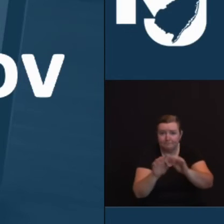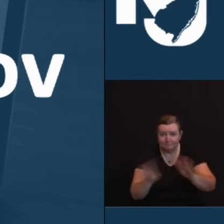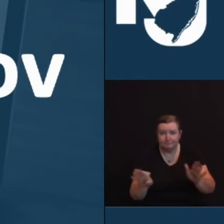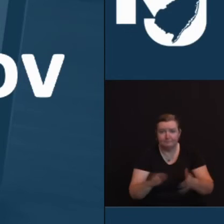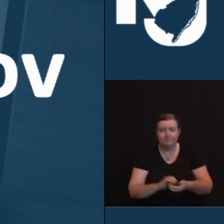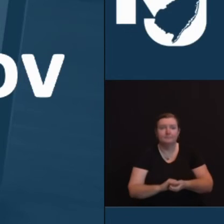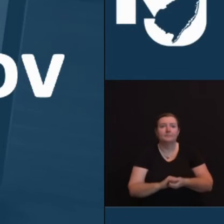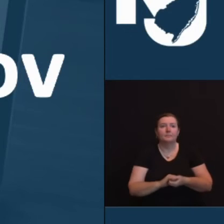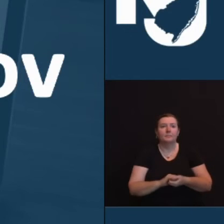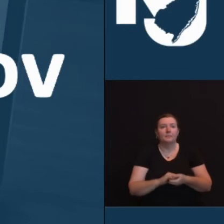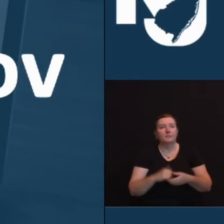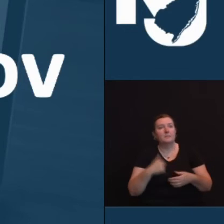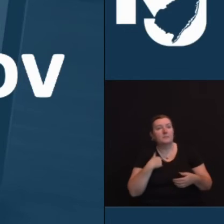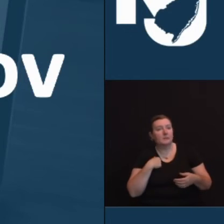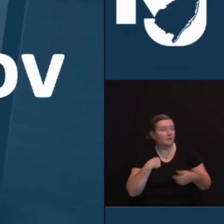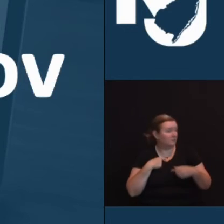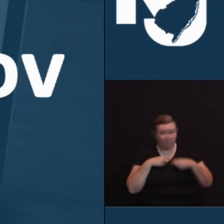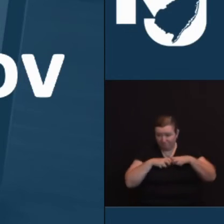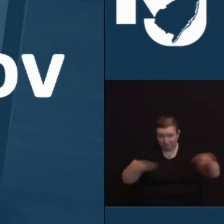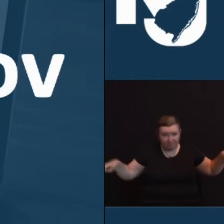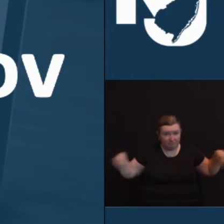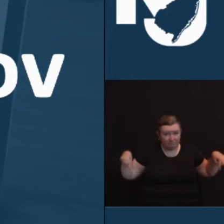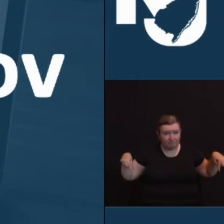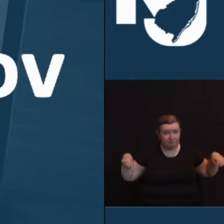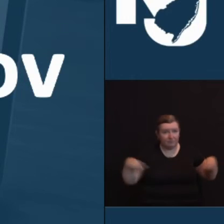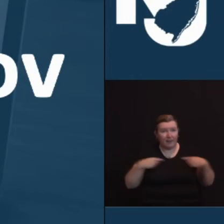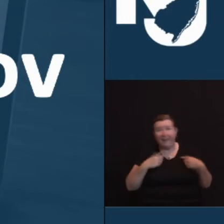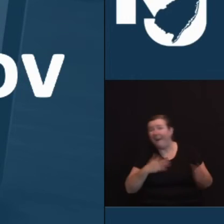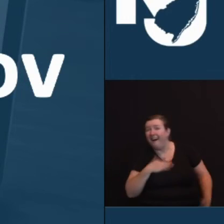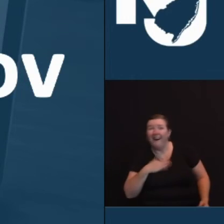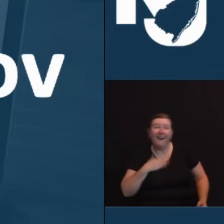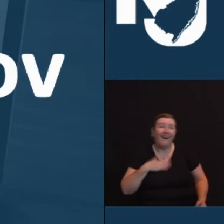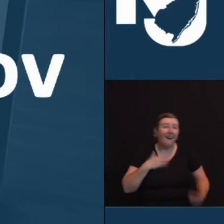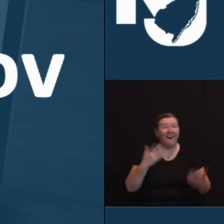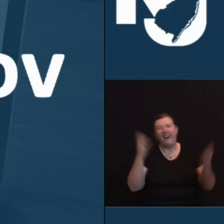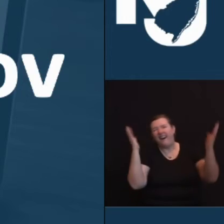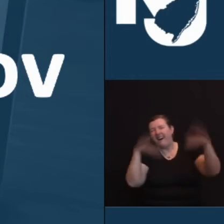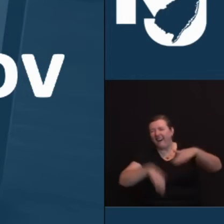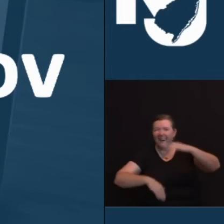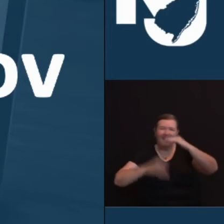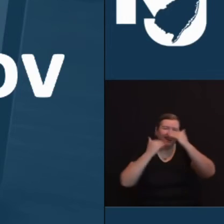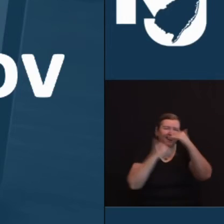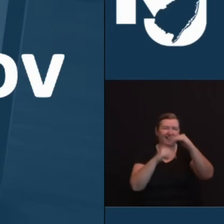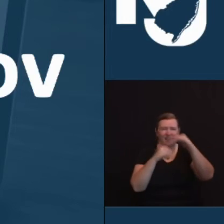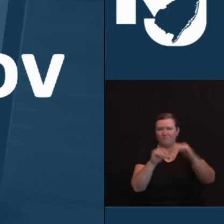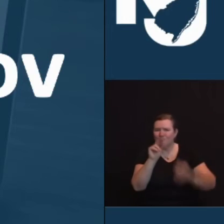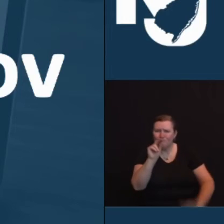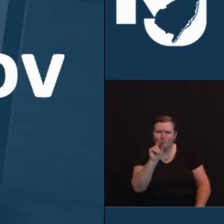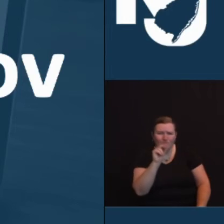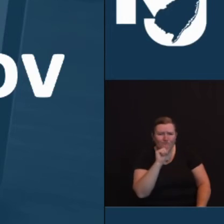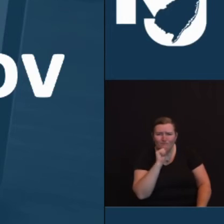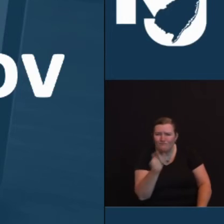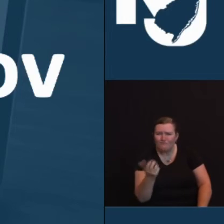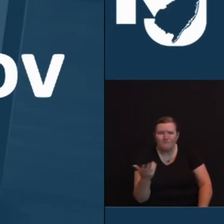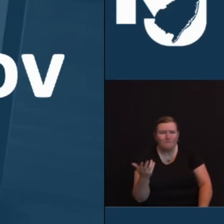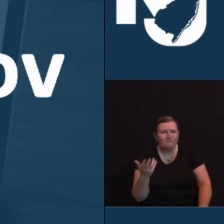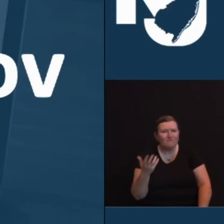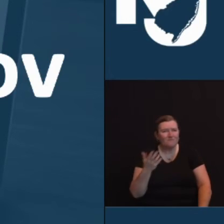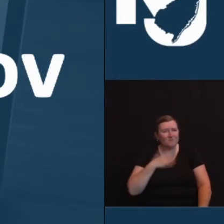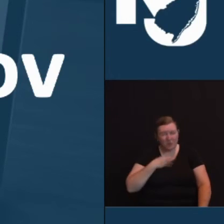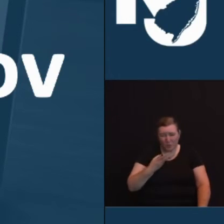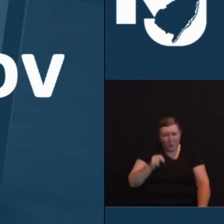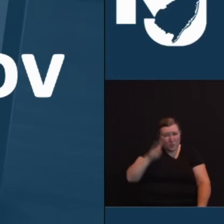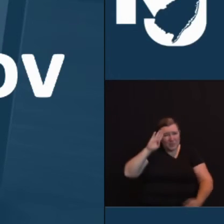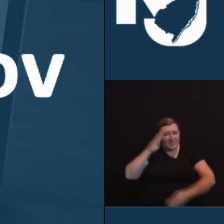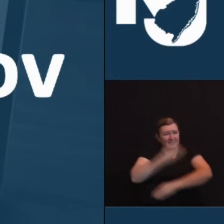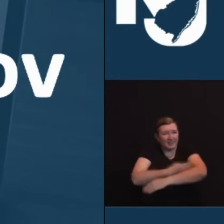give me or any of us any pleasure to institute these restrictions. I, for one, have sons whose sports events I've not been able to attend,